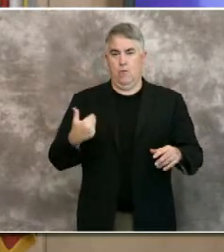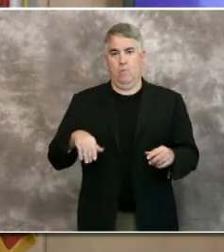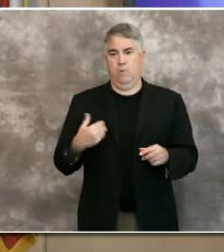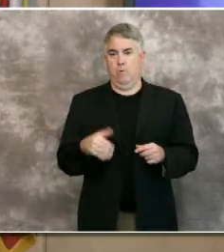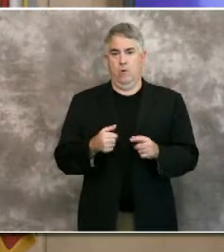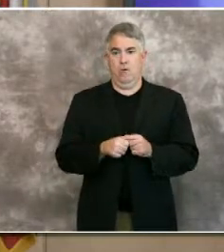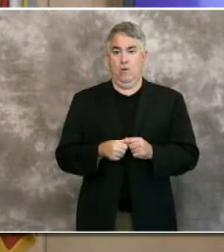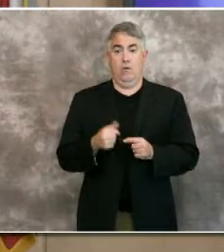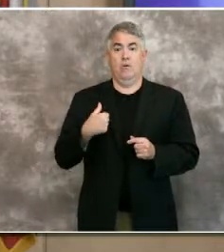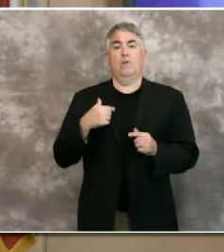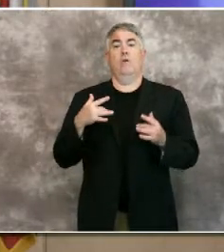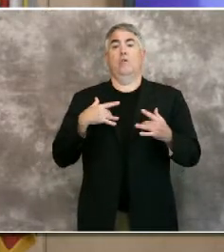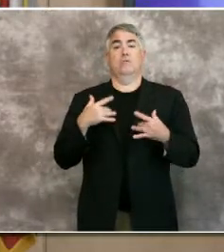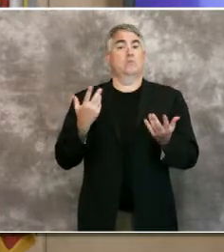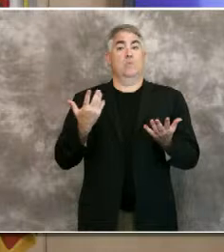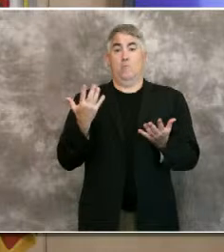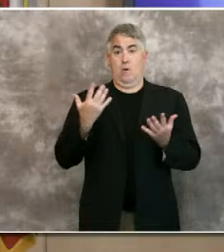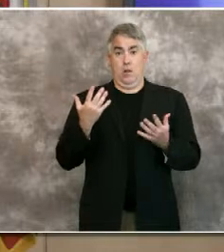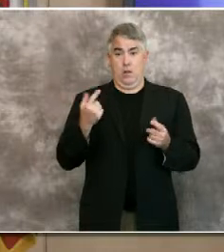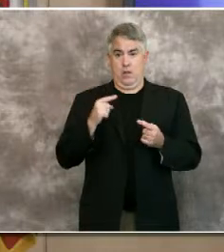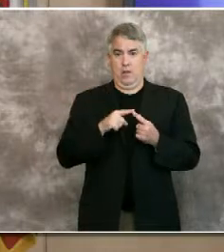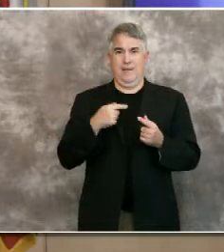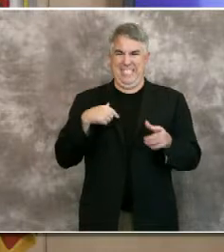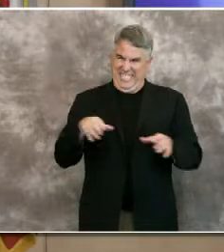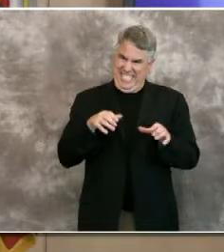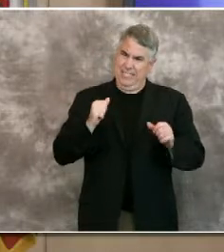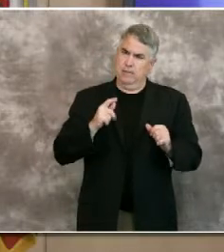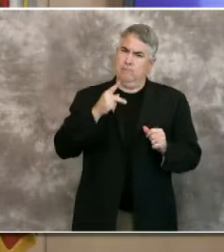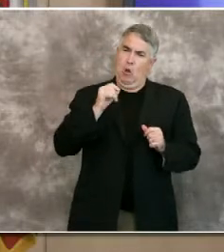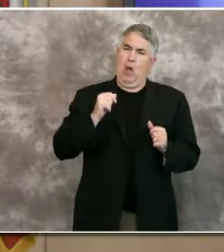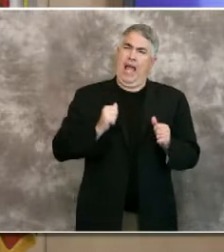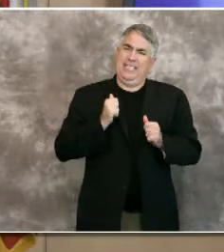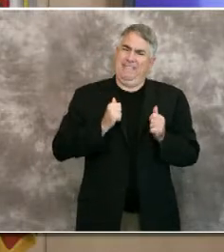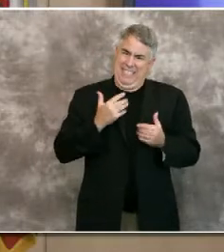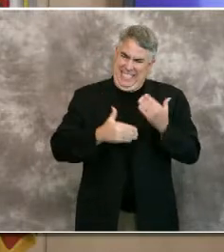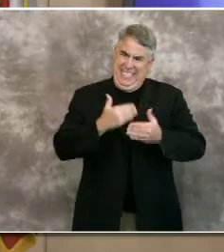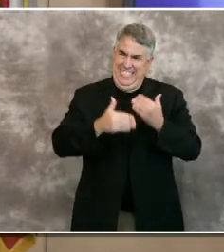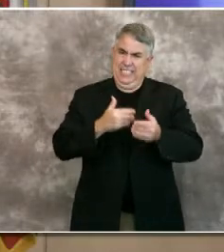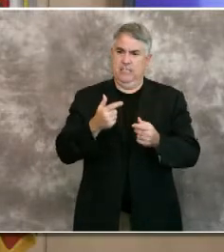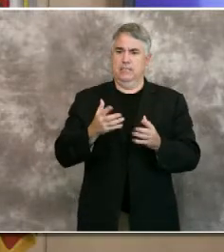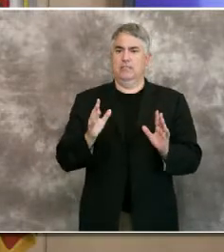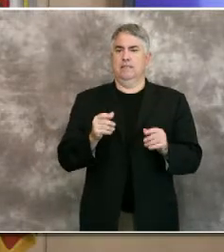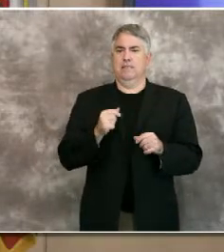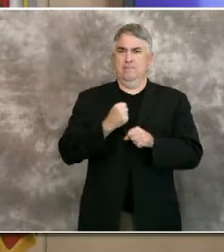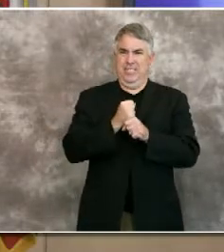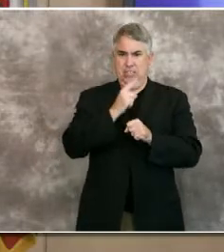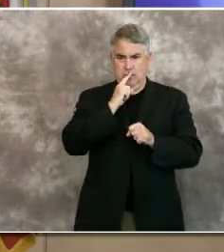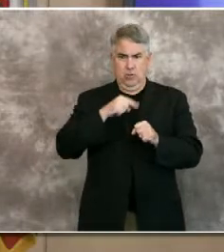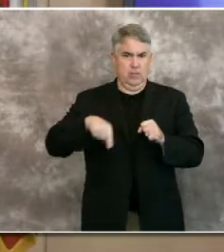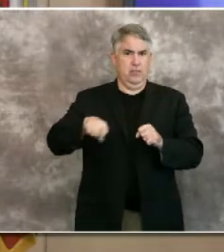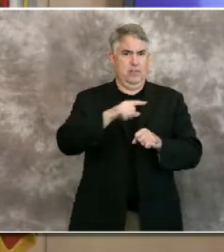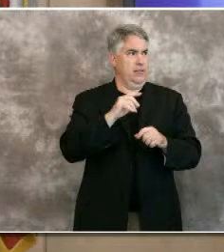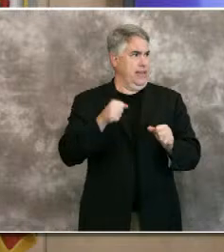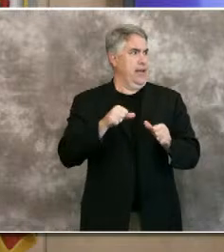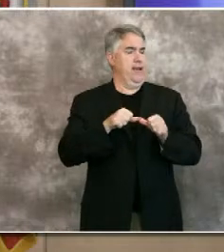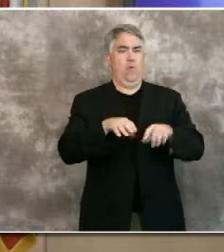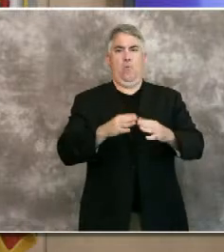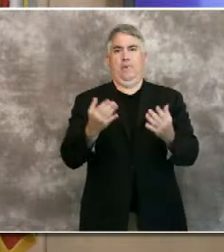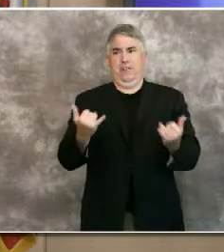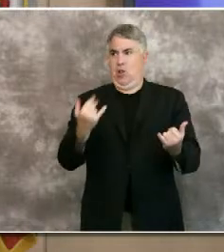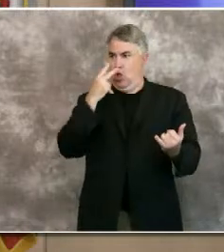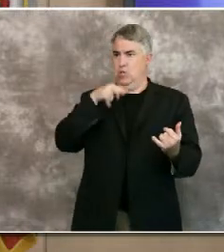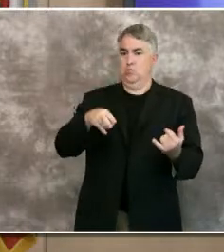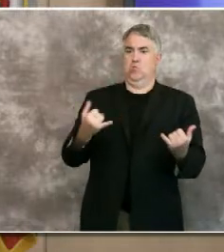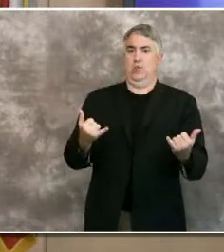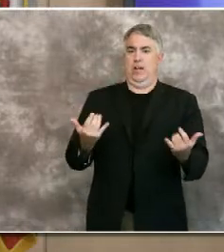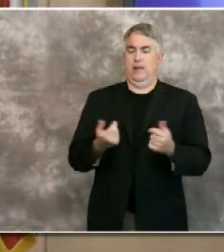and the vigilance is what drives us to be here in front of you today to share with you that we crossed a threshold and a metric, to share with you the actions we're taking, but